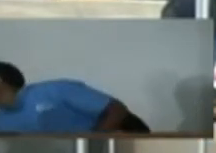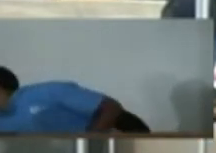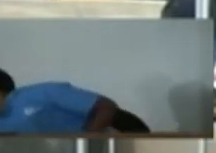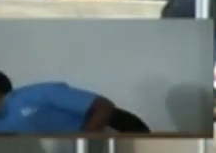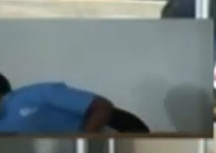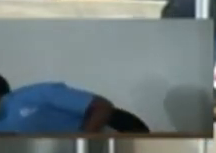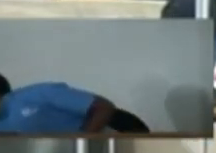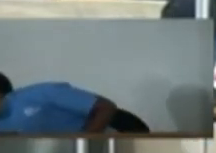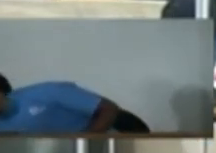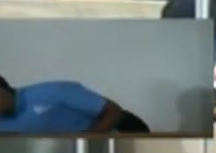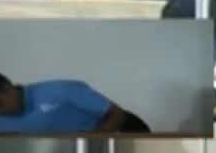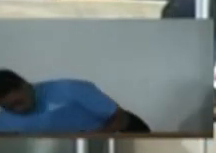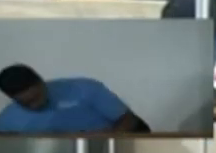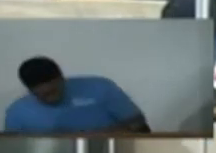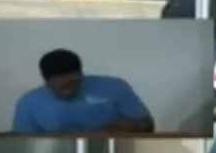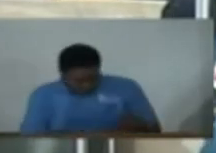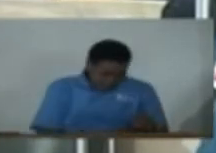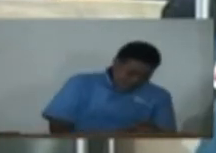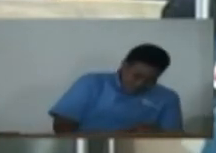doing,